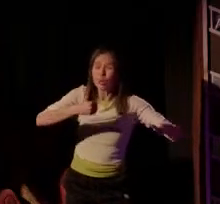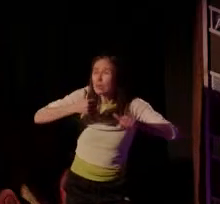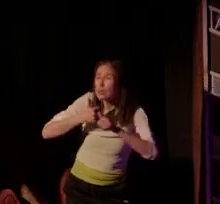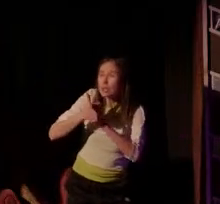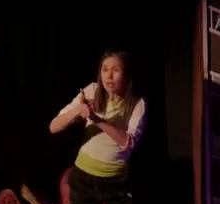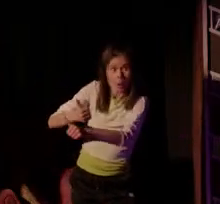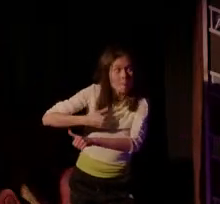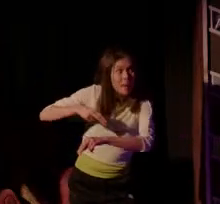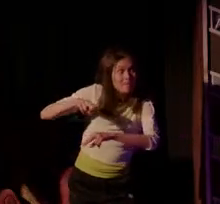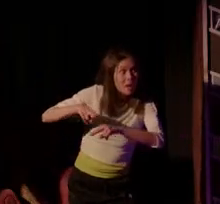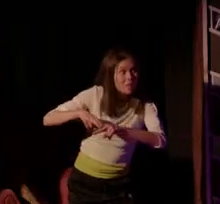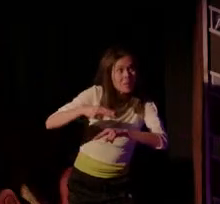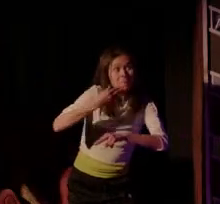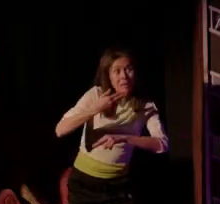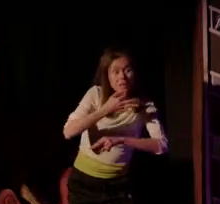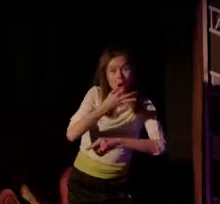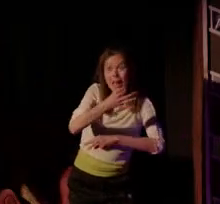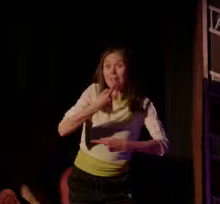him.